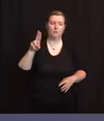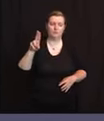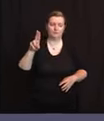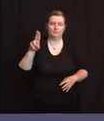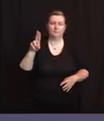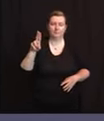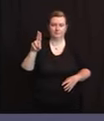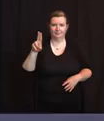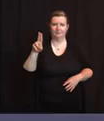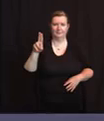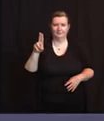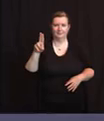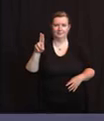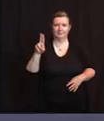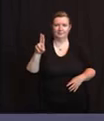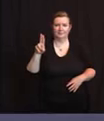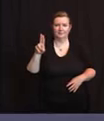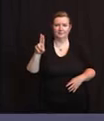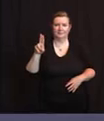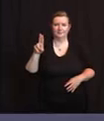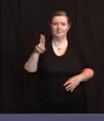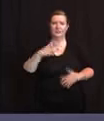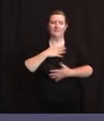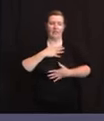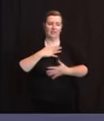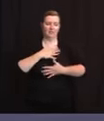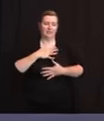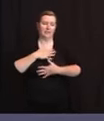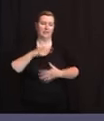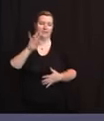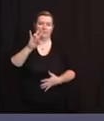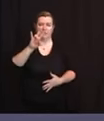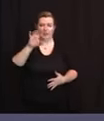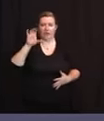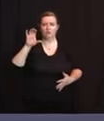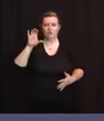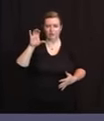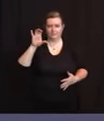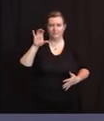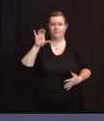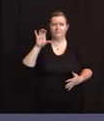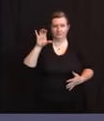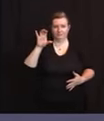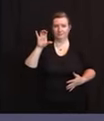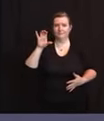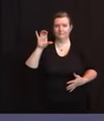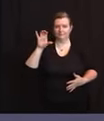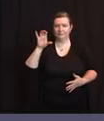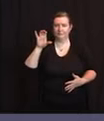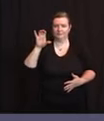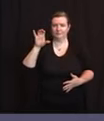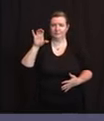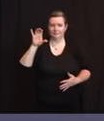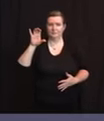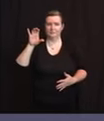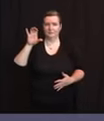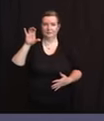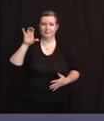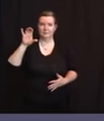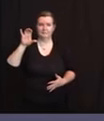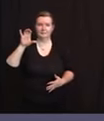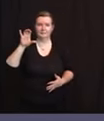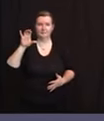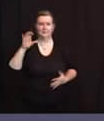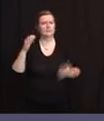patients are on ventilators. Today, there's a total of 19 cases of